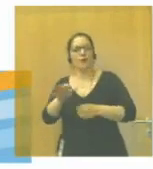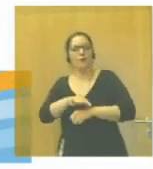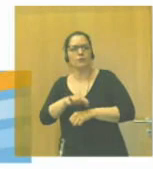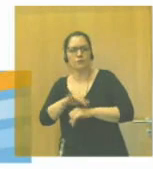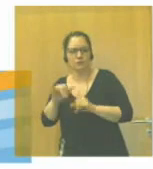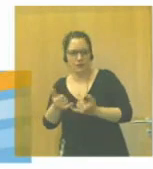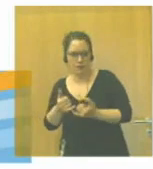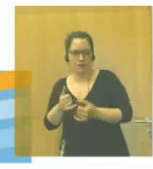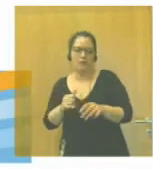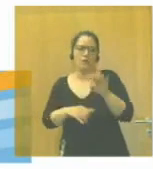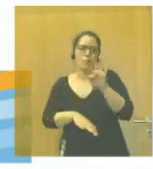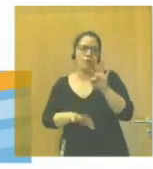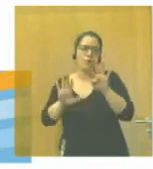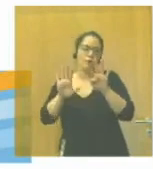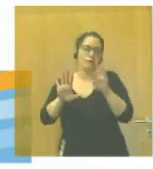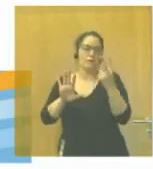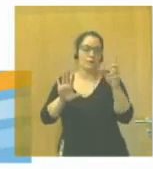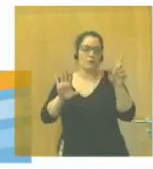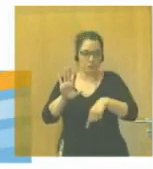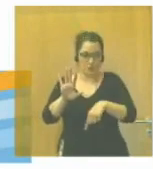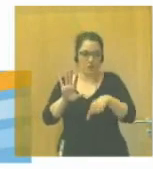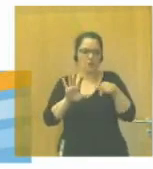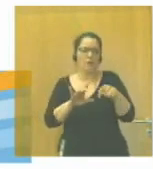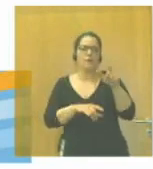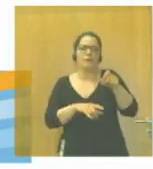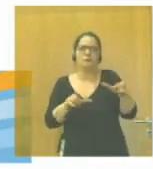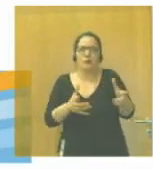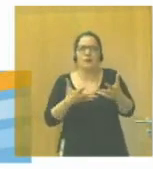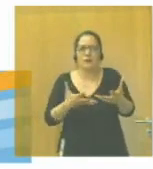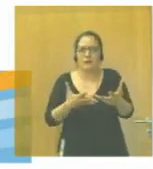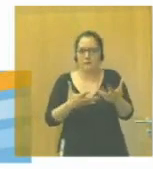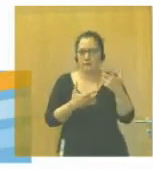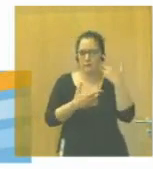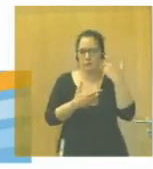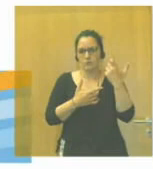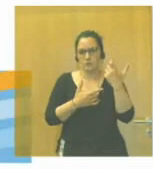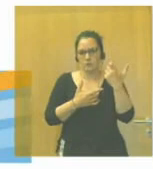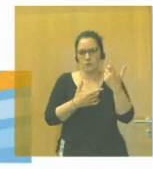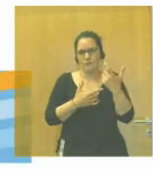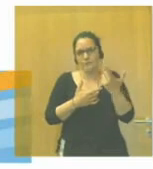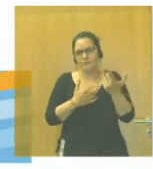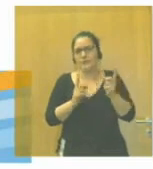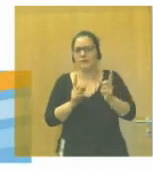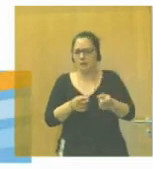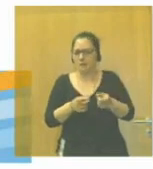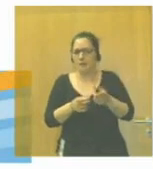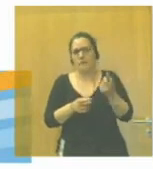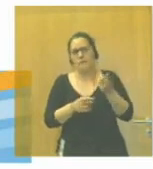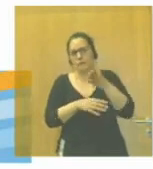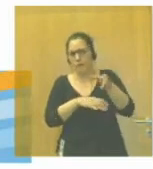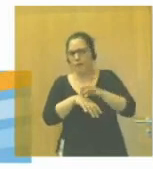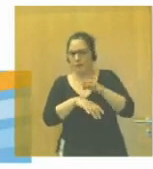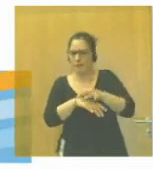92% of those who made a suicide attempt have seen a healthcare provider in the year before their death. Almost 40% of individuals who died